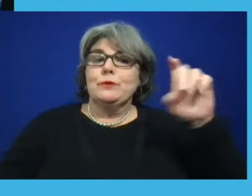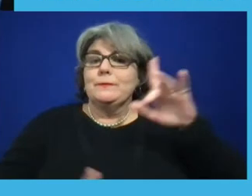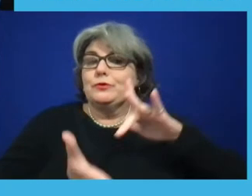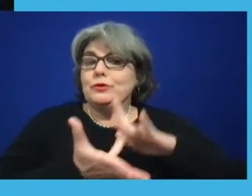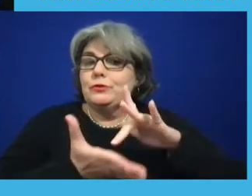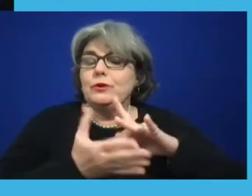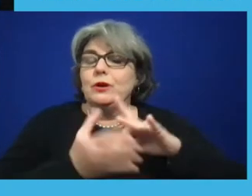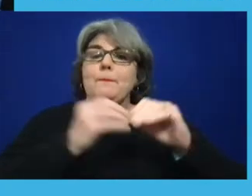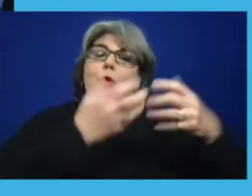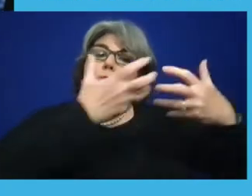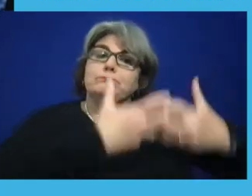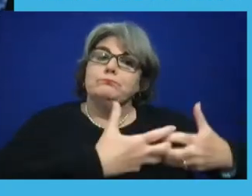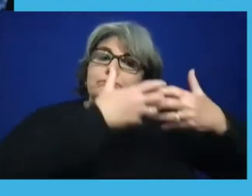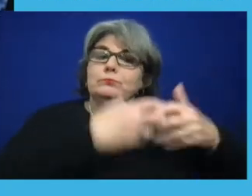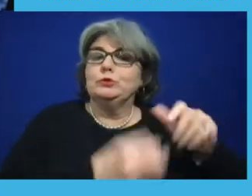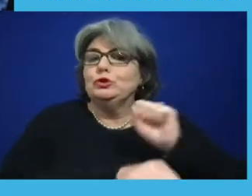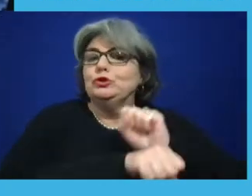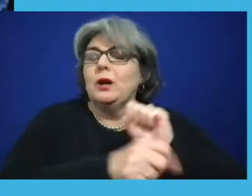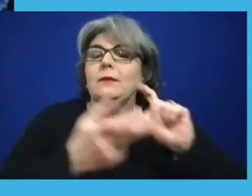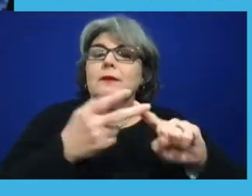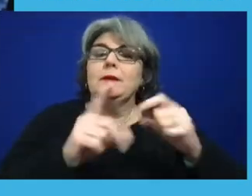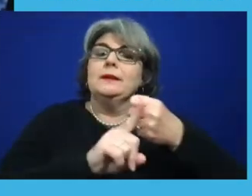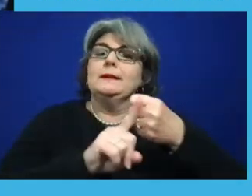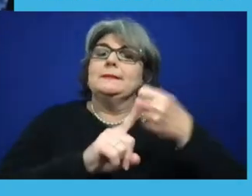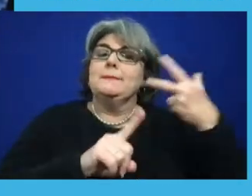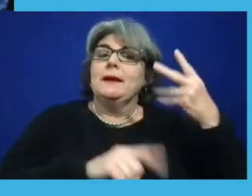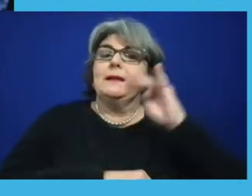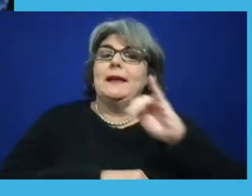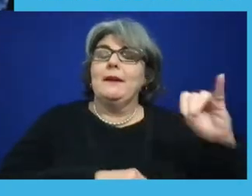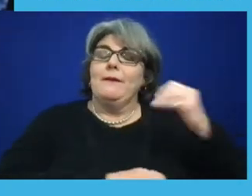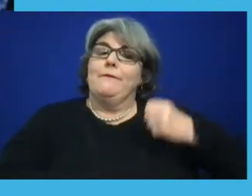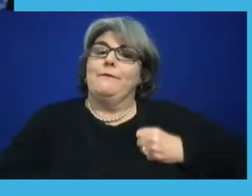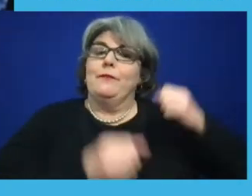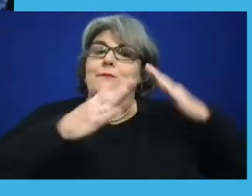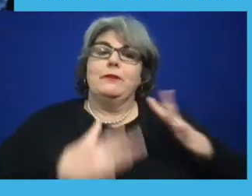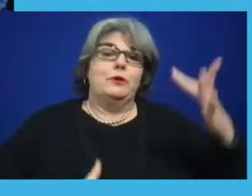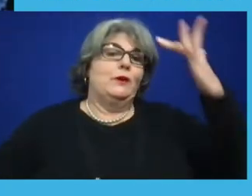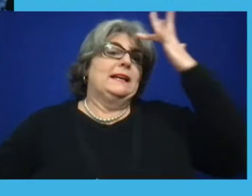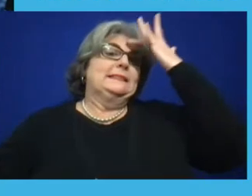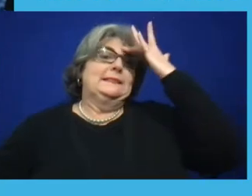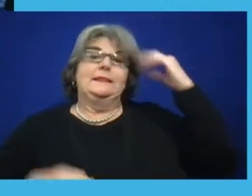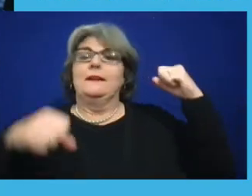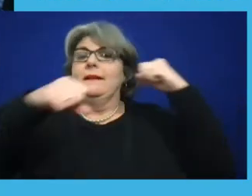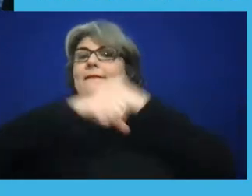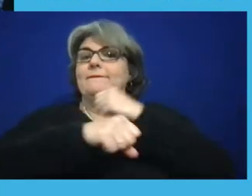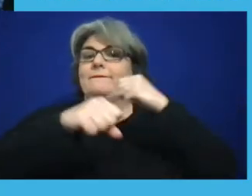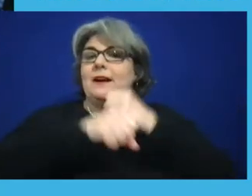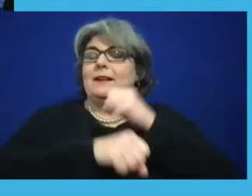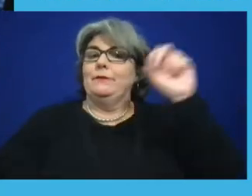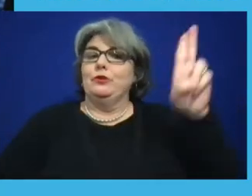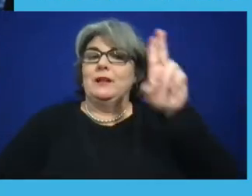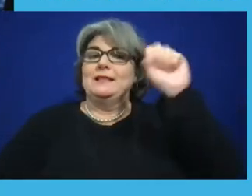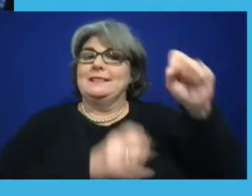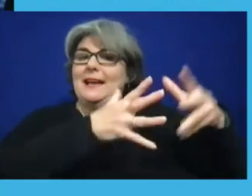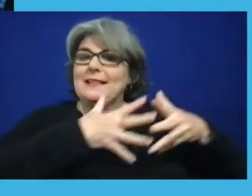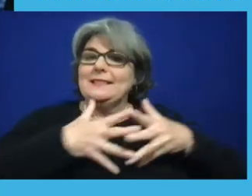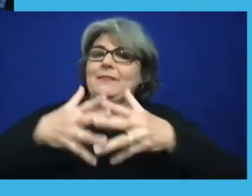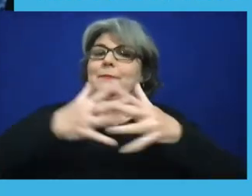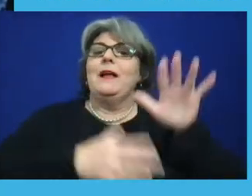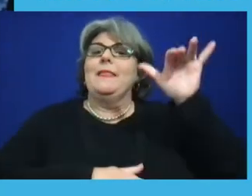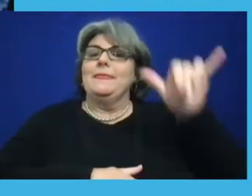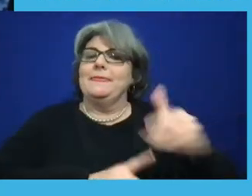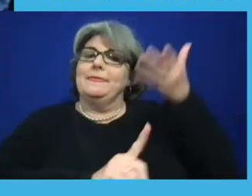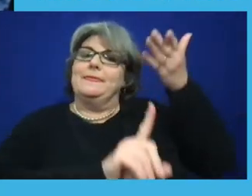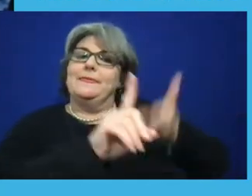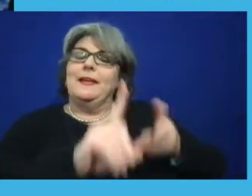He's been working to lower prescription drug costs and boost manufacturing jobs and expand health care for veterans who got